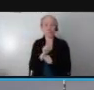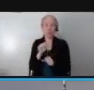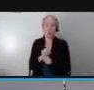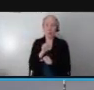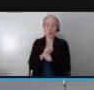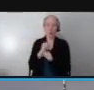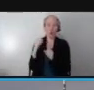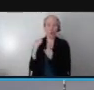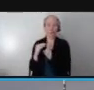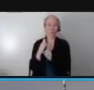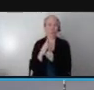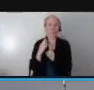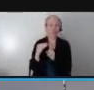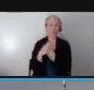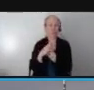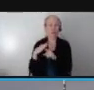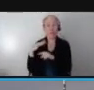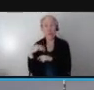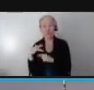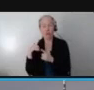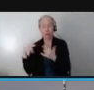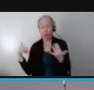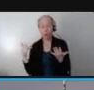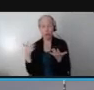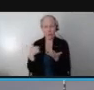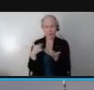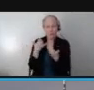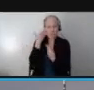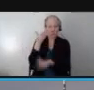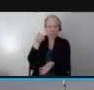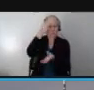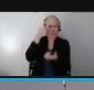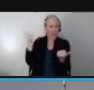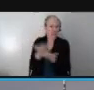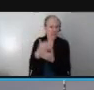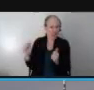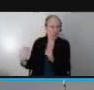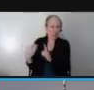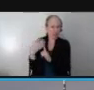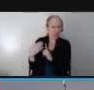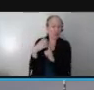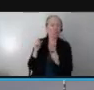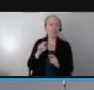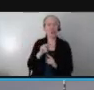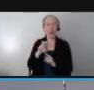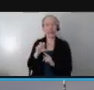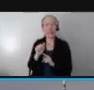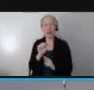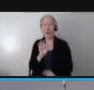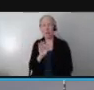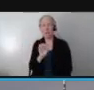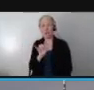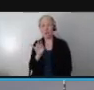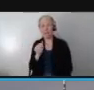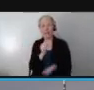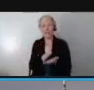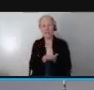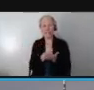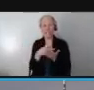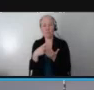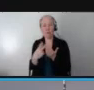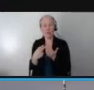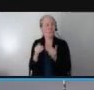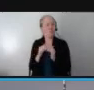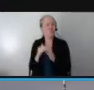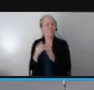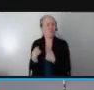we are still investigating, of course. So I will say that NASA's Fertility Assistance Program, which has been around for some time,